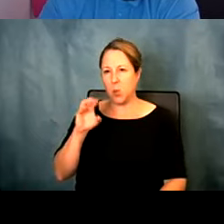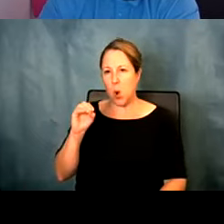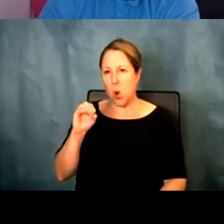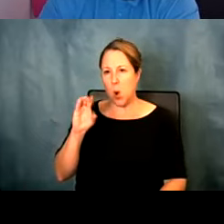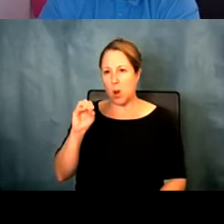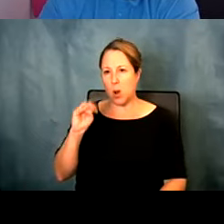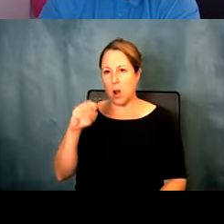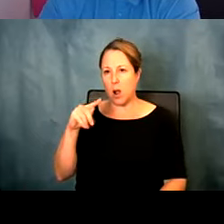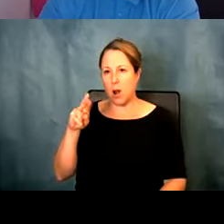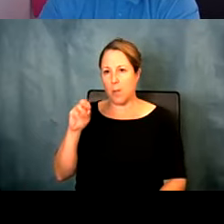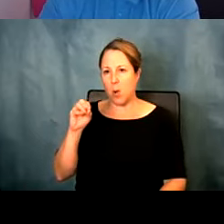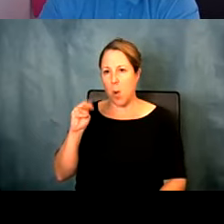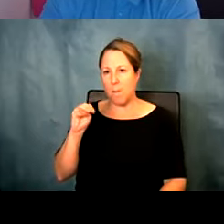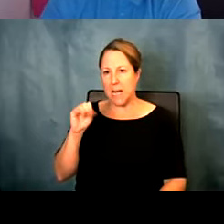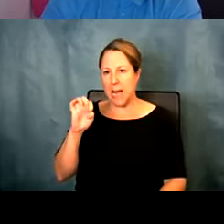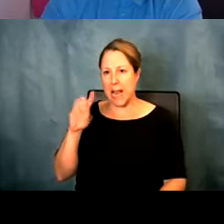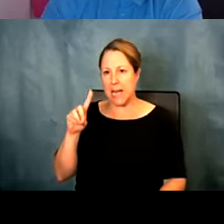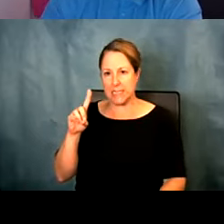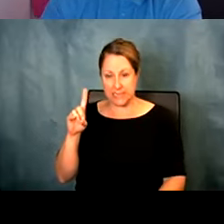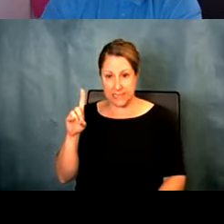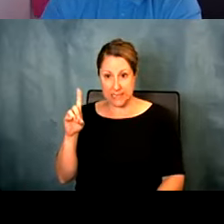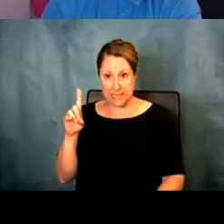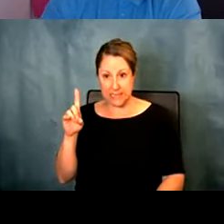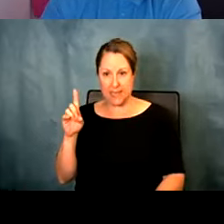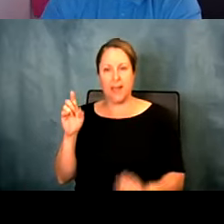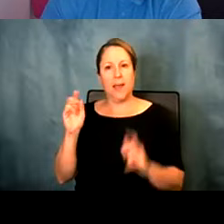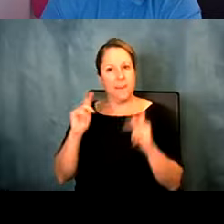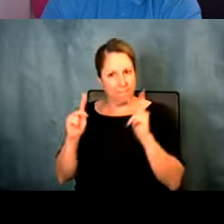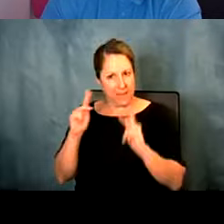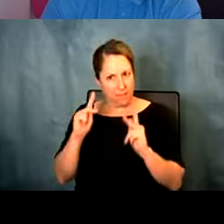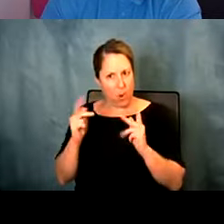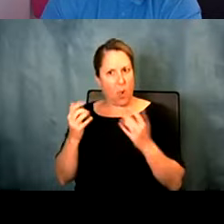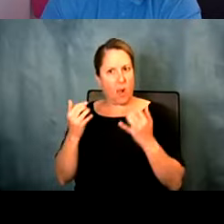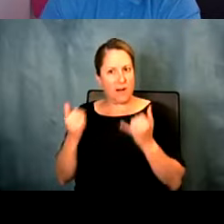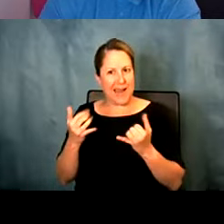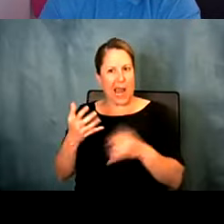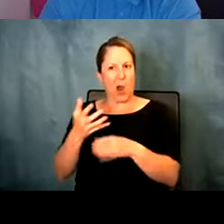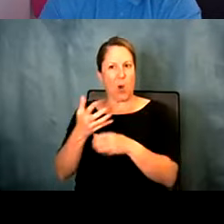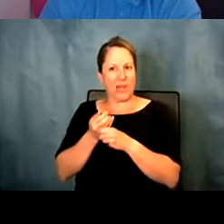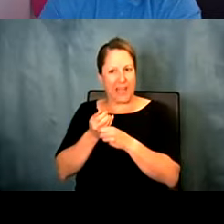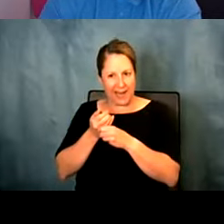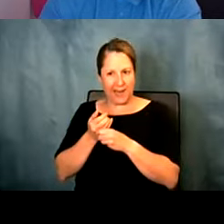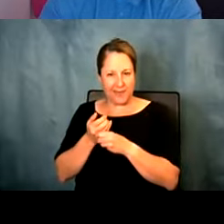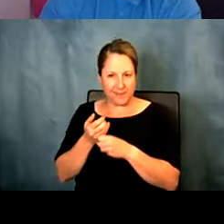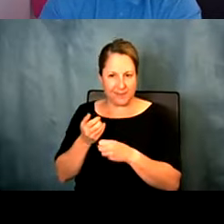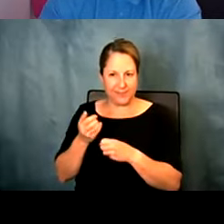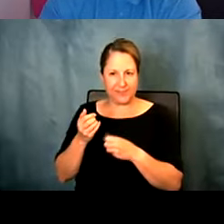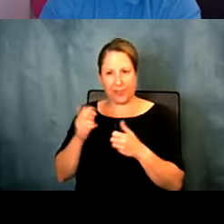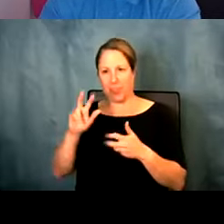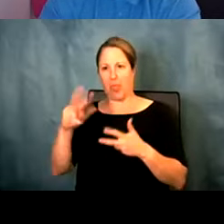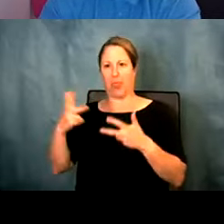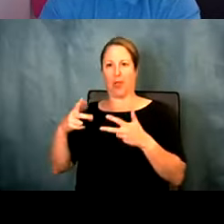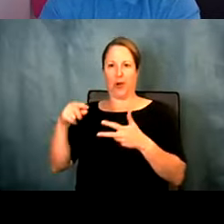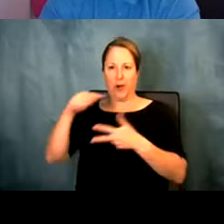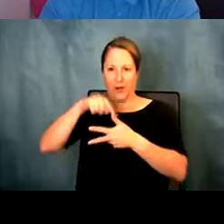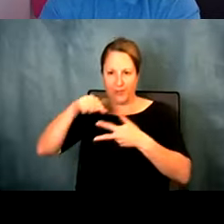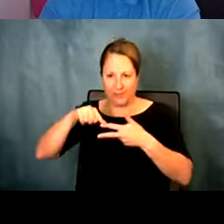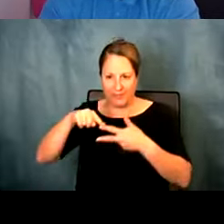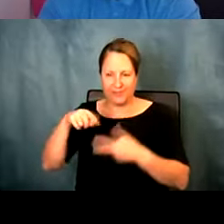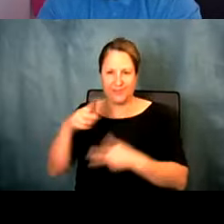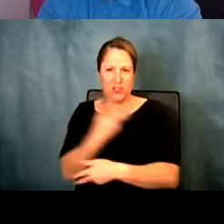is being advised to get the booster? Do they need permission from primary caregivers, or